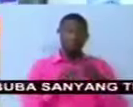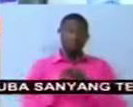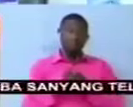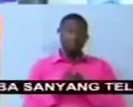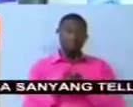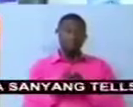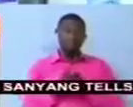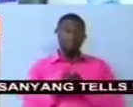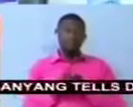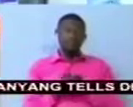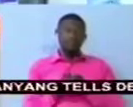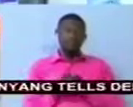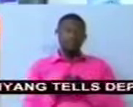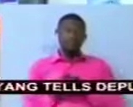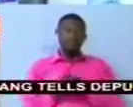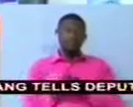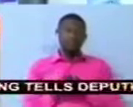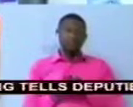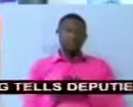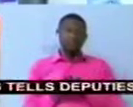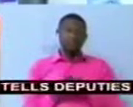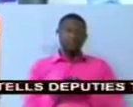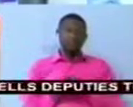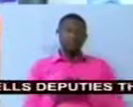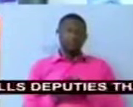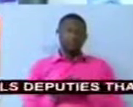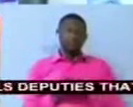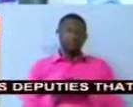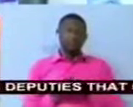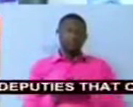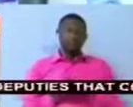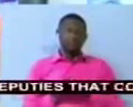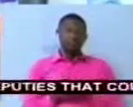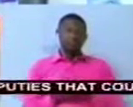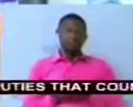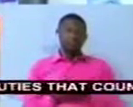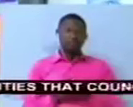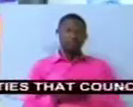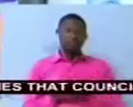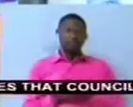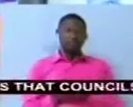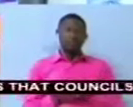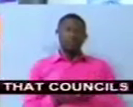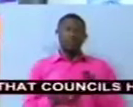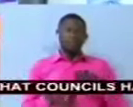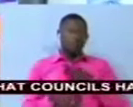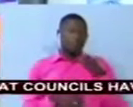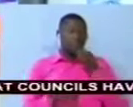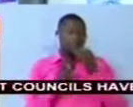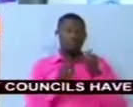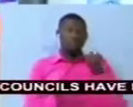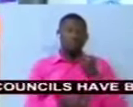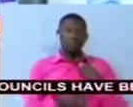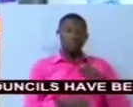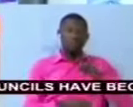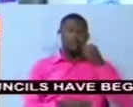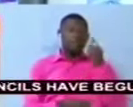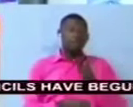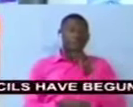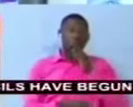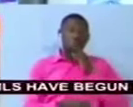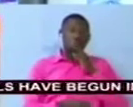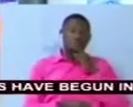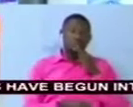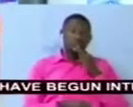push ñu dugga fa mané dina dugga ci choono bi parce que suma ko waxton ñu duñ ko yek. They said that because I'm the one who pushed them there, because if